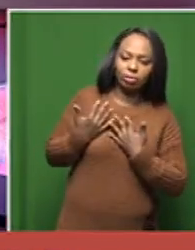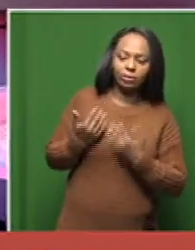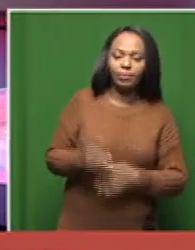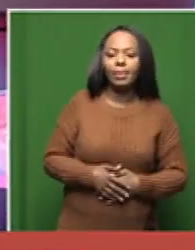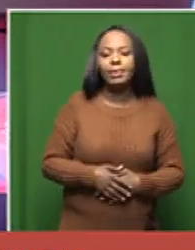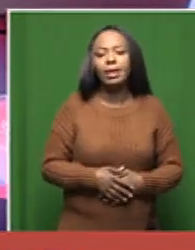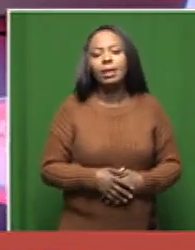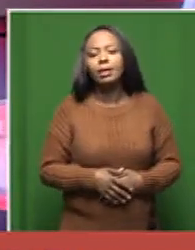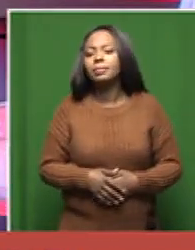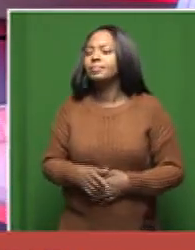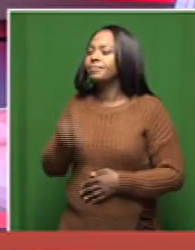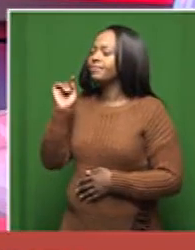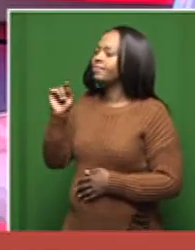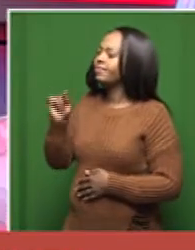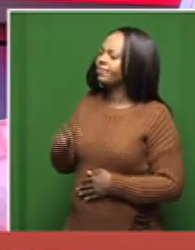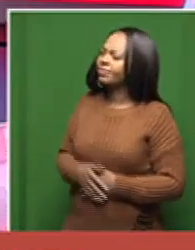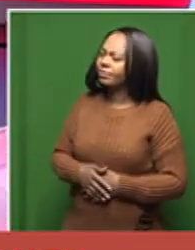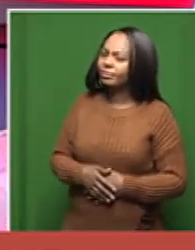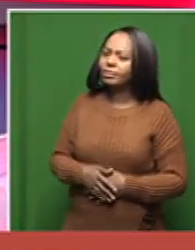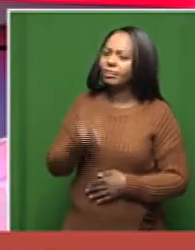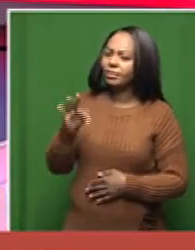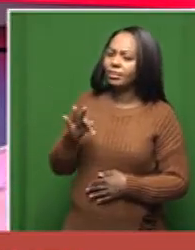somebody's immune system, compromise it in any way?